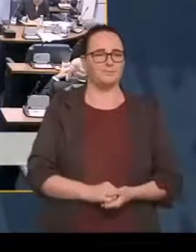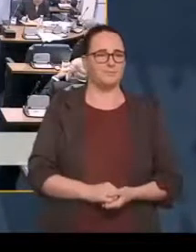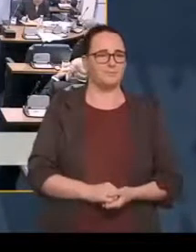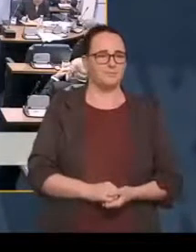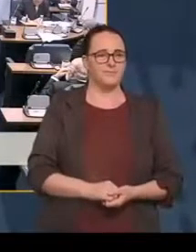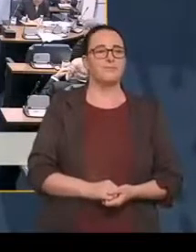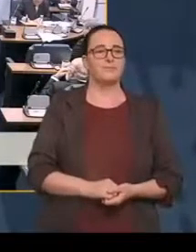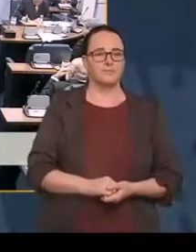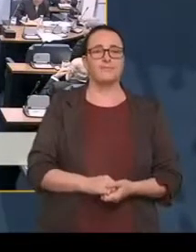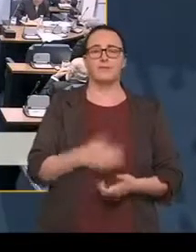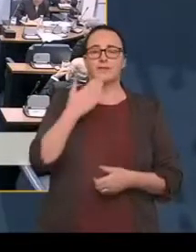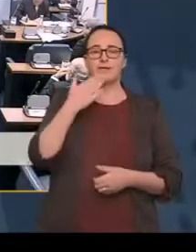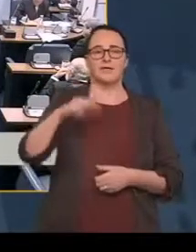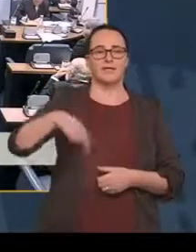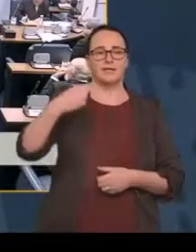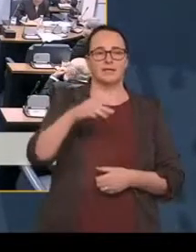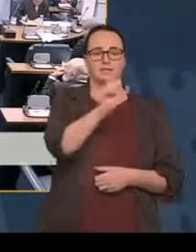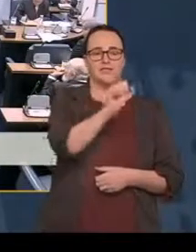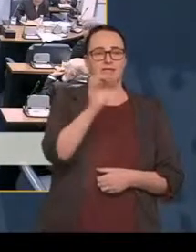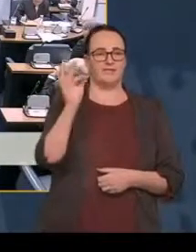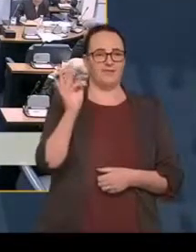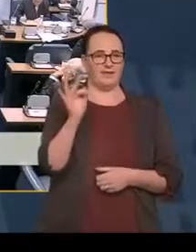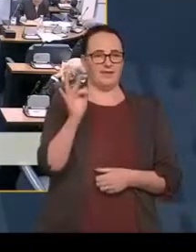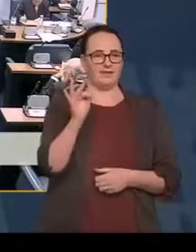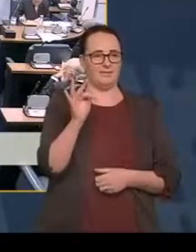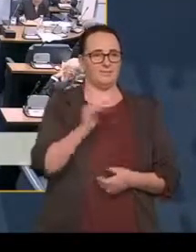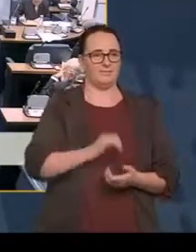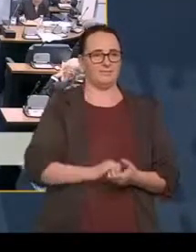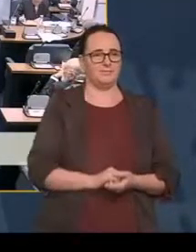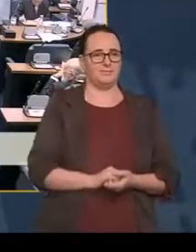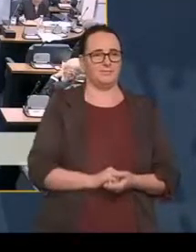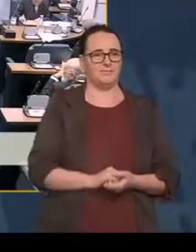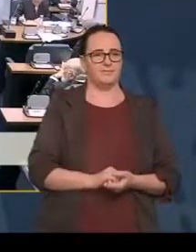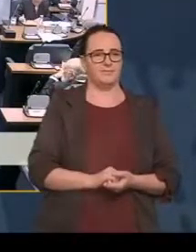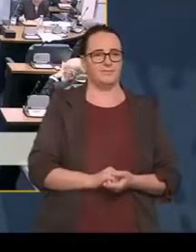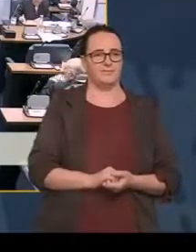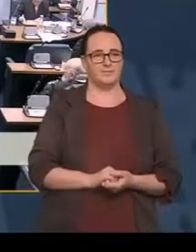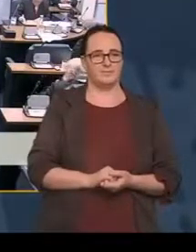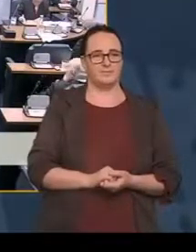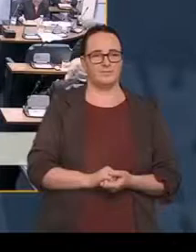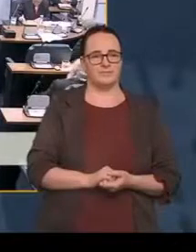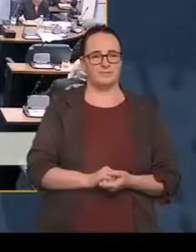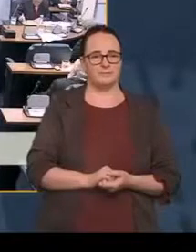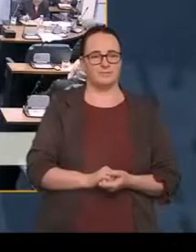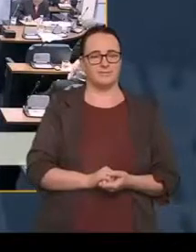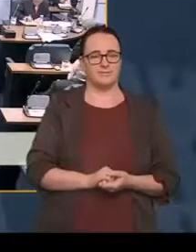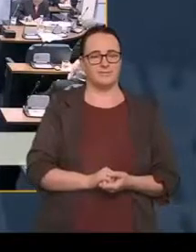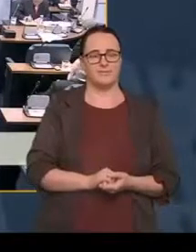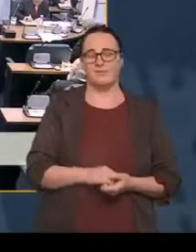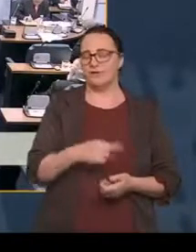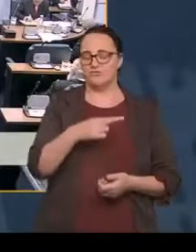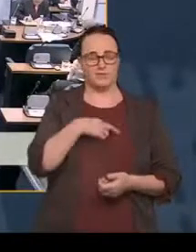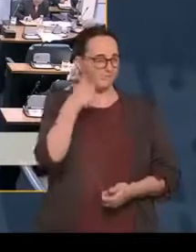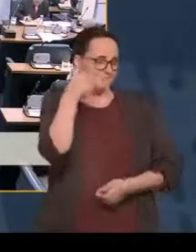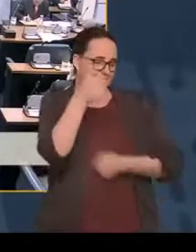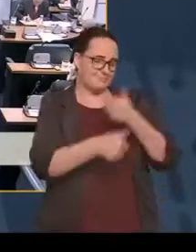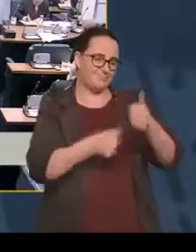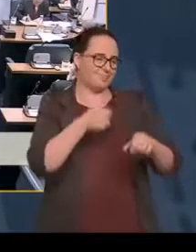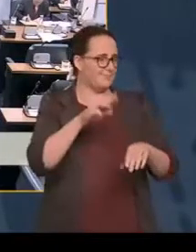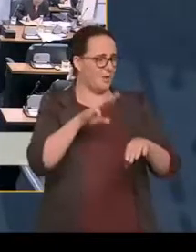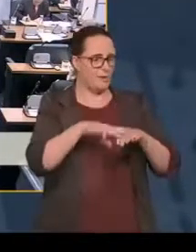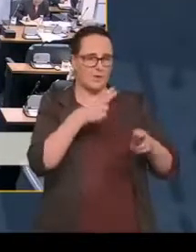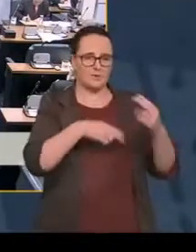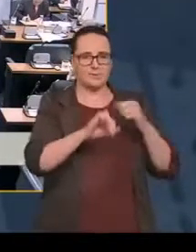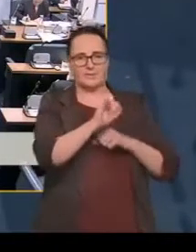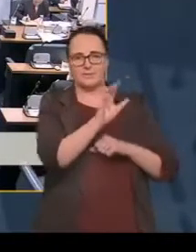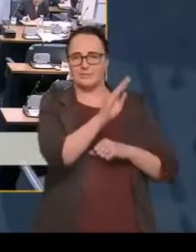you. Okay, next I'll go to Sinn Féin, Senator Devine. Just on behalf, really welcome this